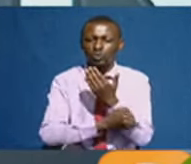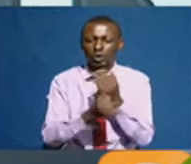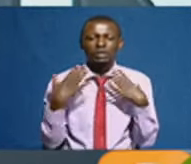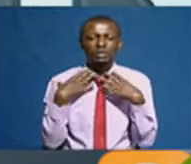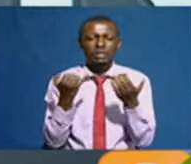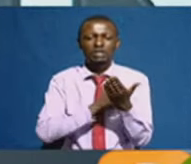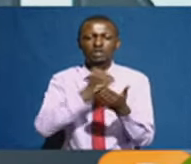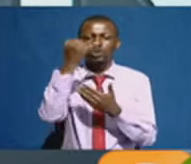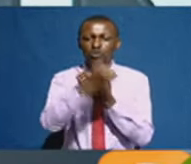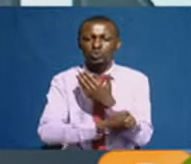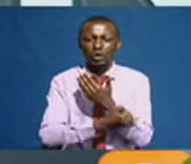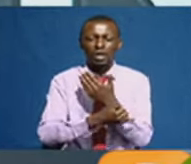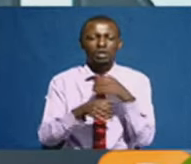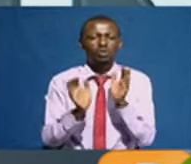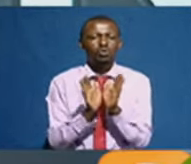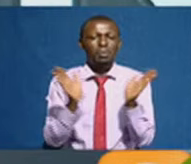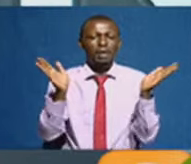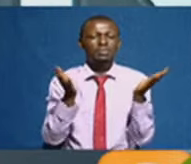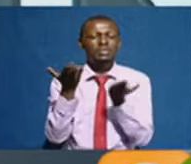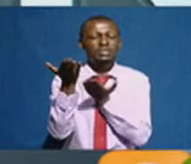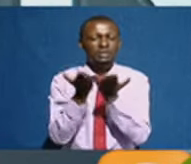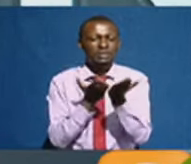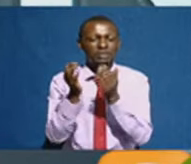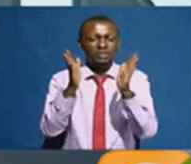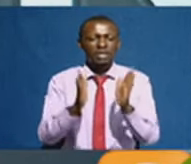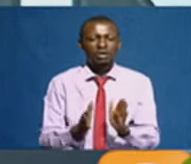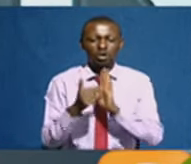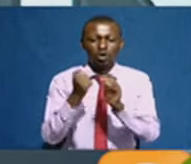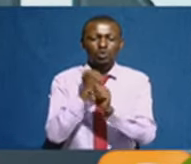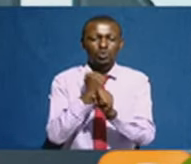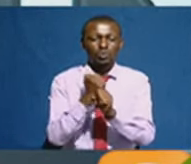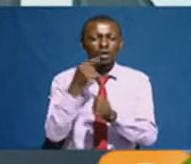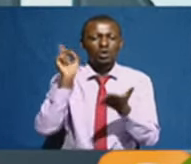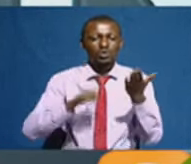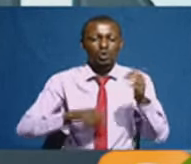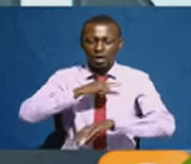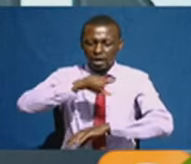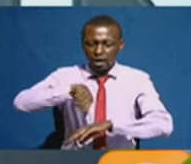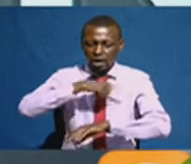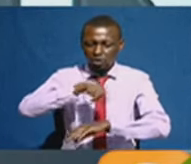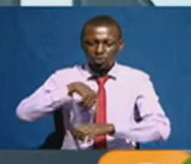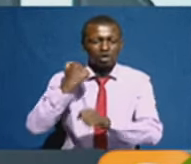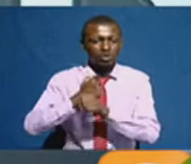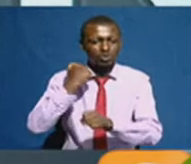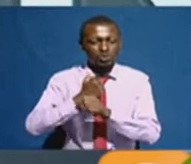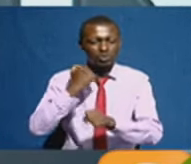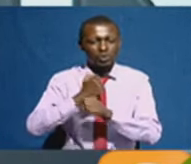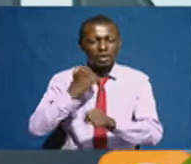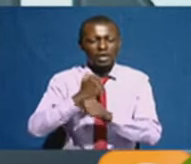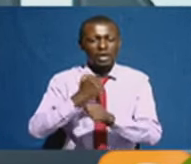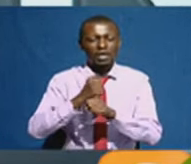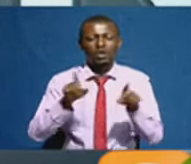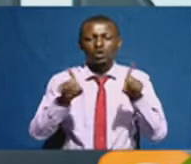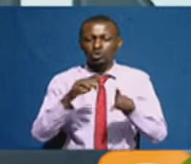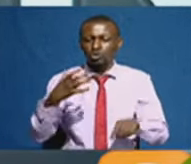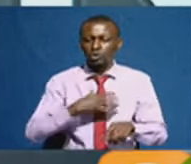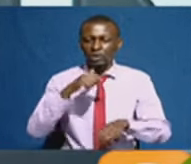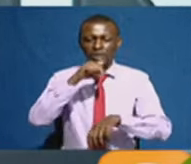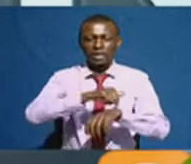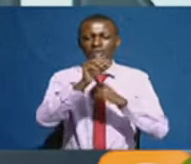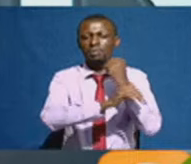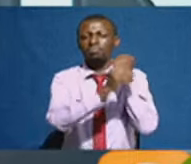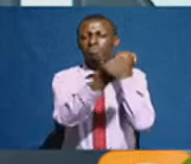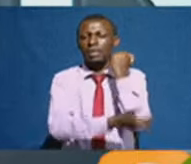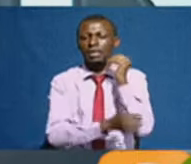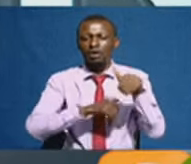that is meant for civil servants, dictating what they do, their hours of work, maternity leave as per the law, including as